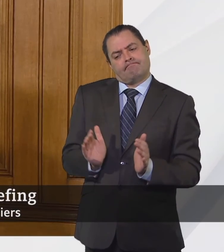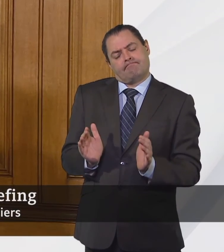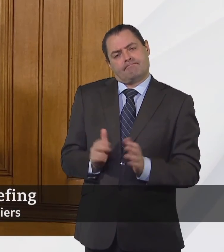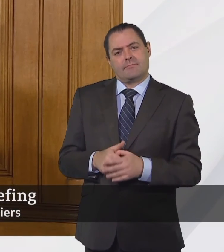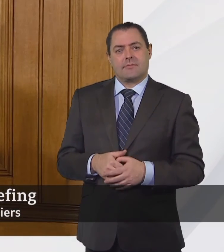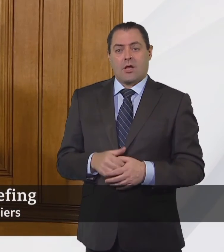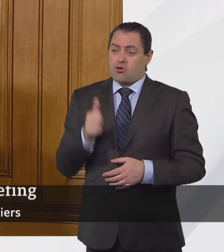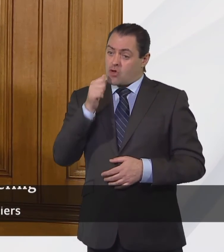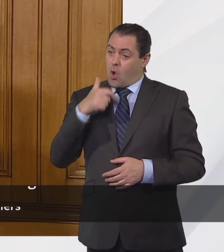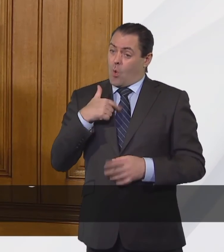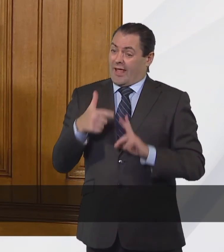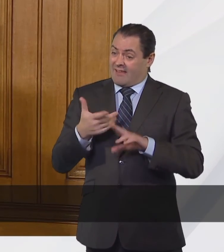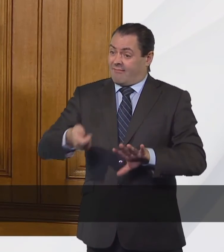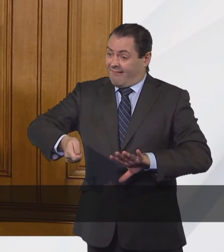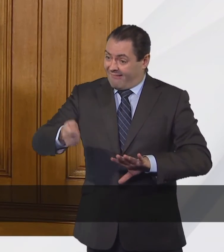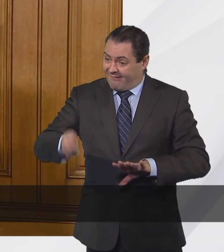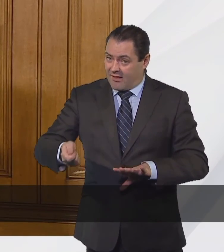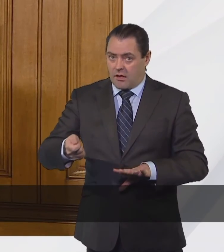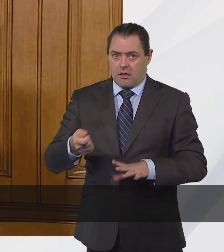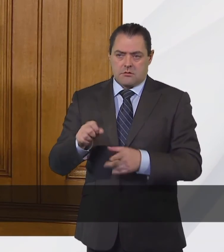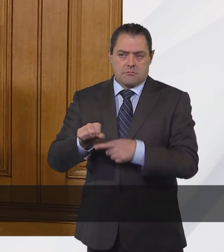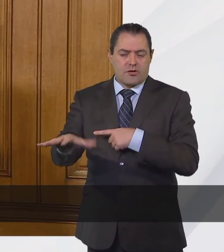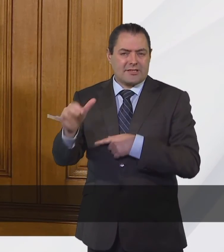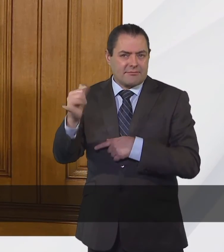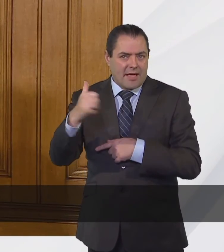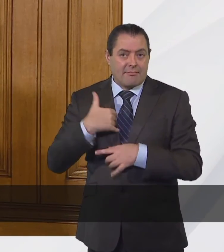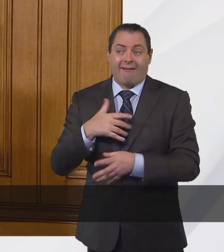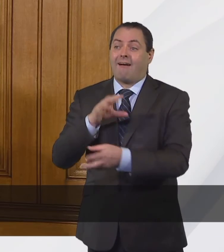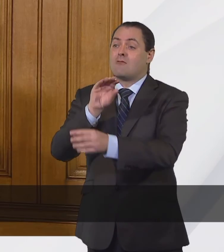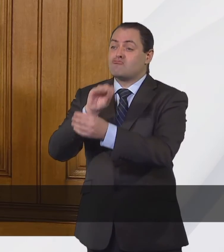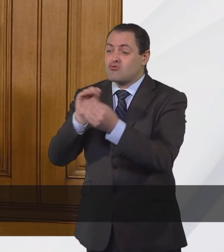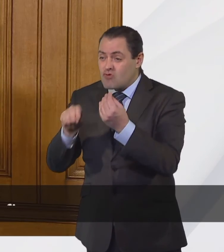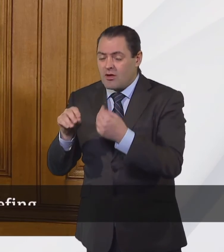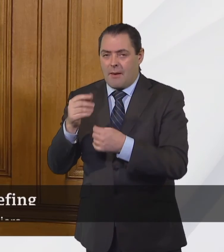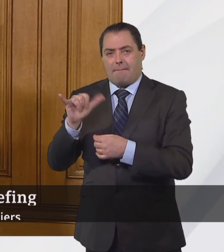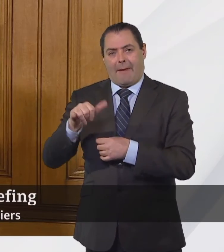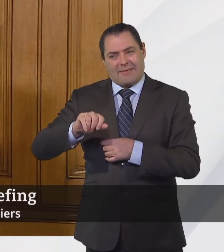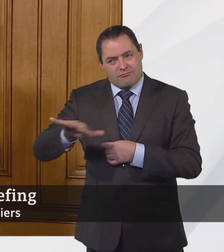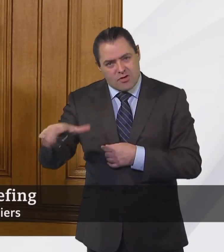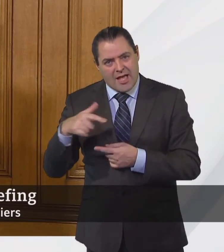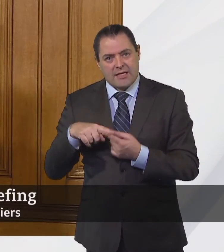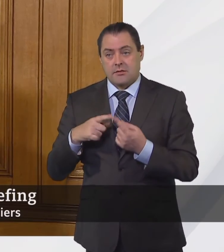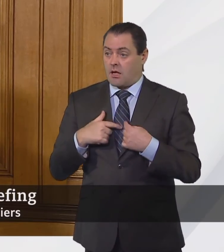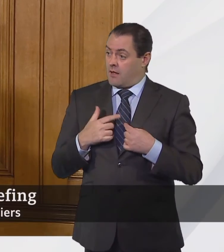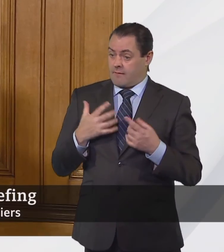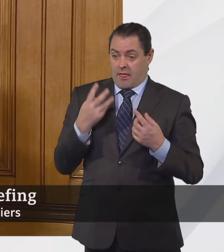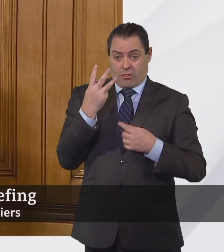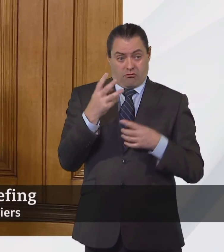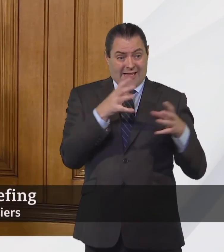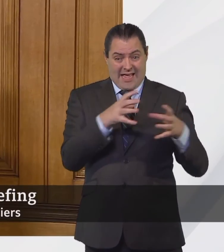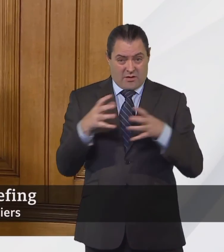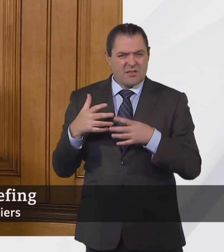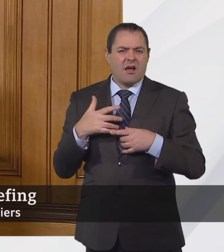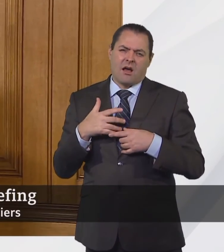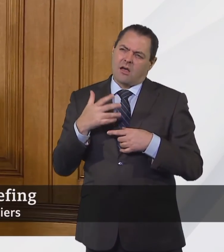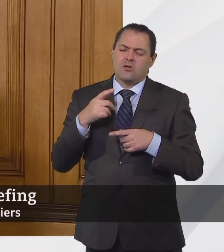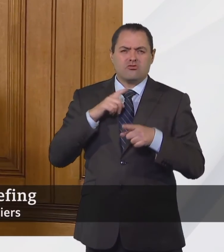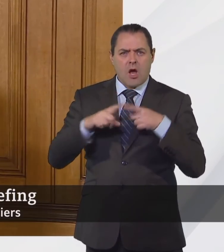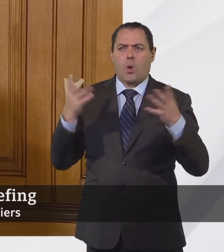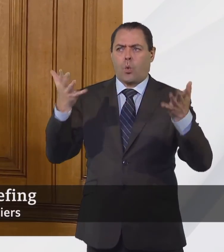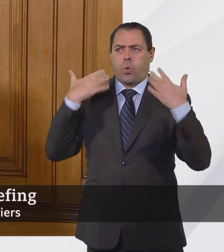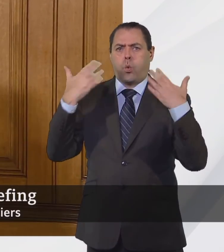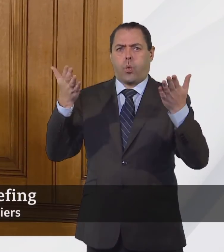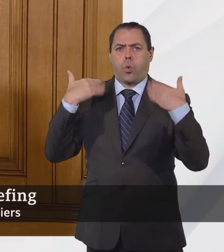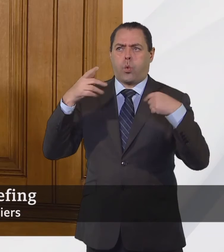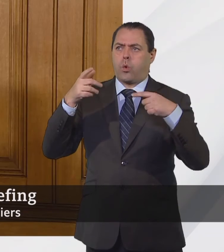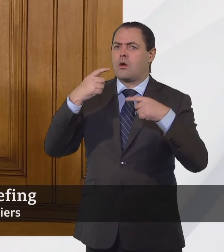that would spread the disease. Make sure that if you're in a house with other households that you've got it well ventilated and you take the